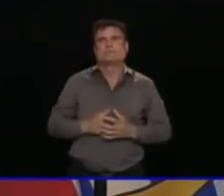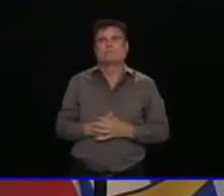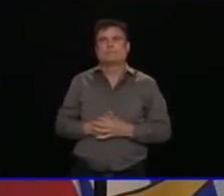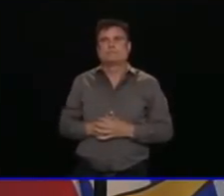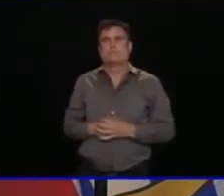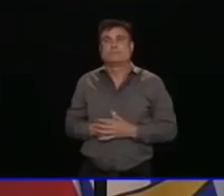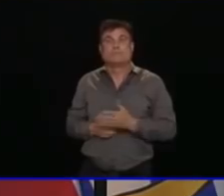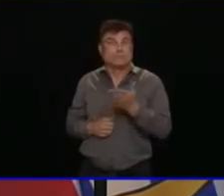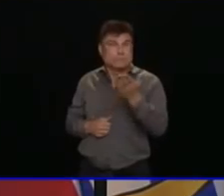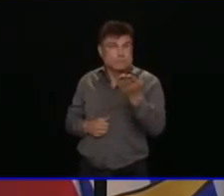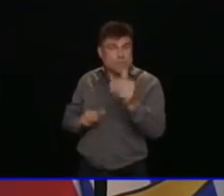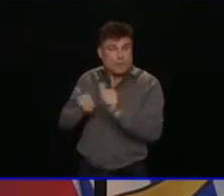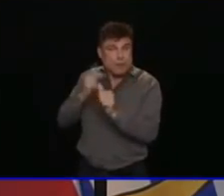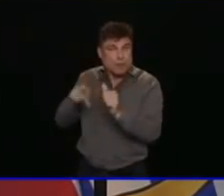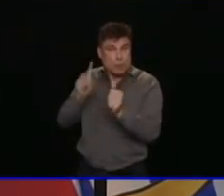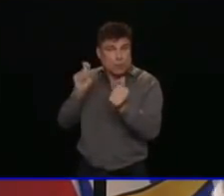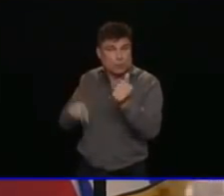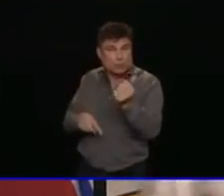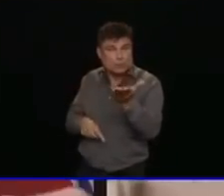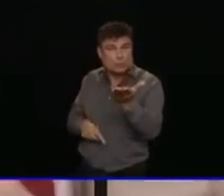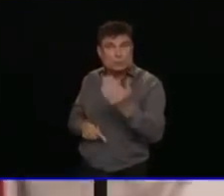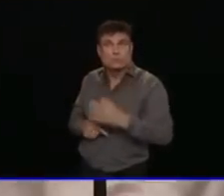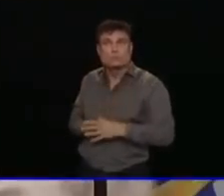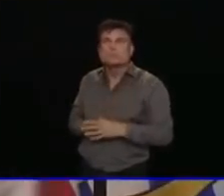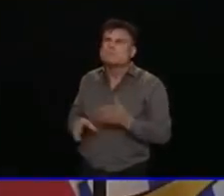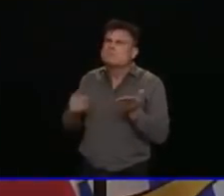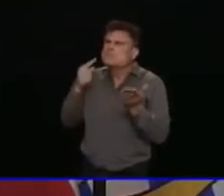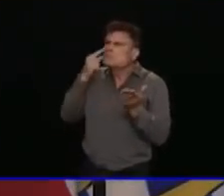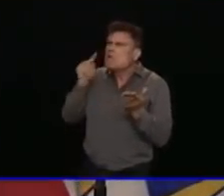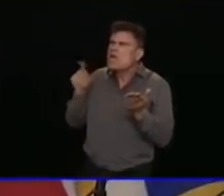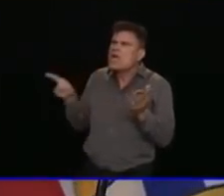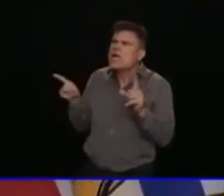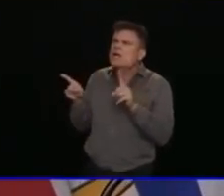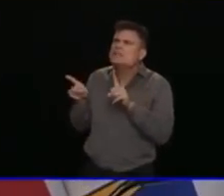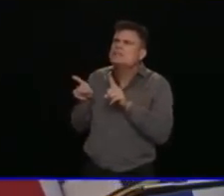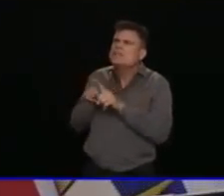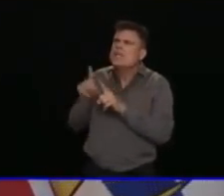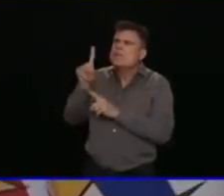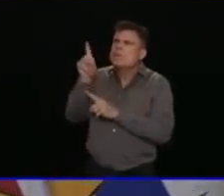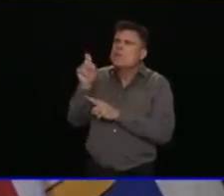idea behind the 65% level. Thank you.